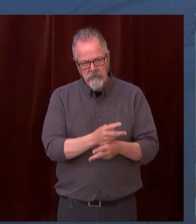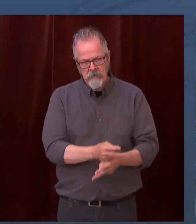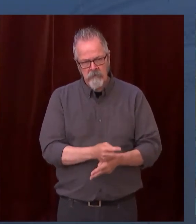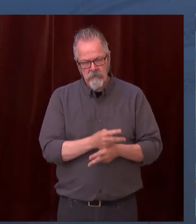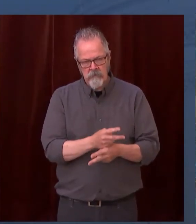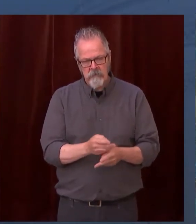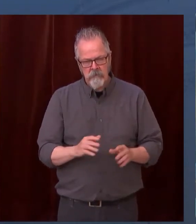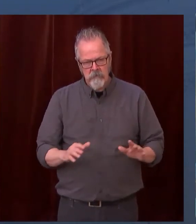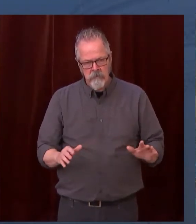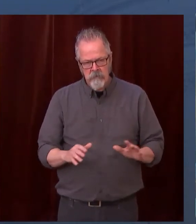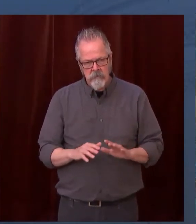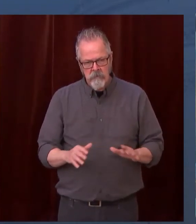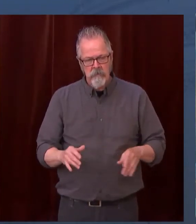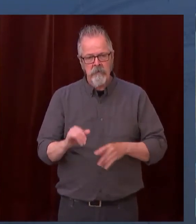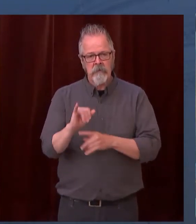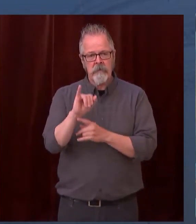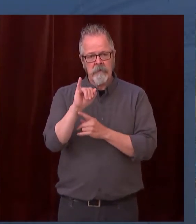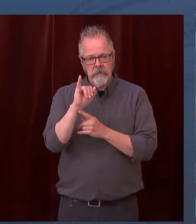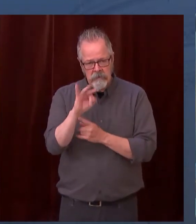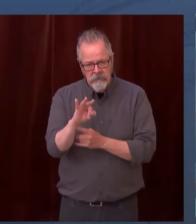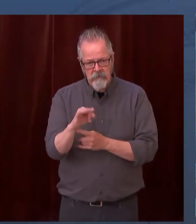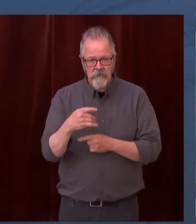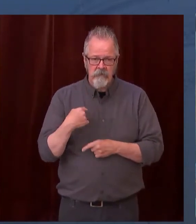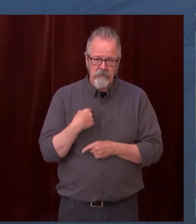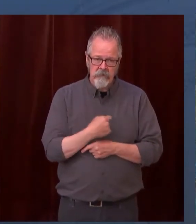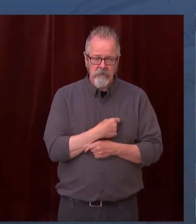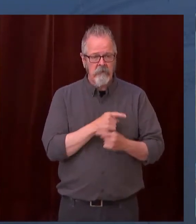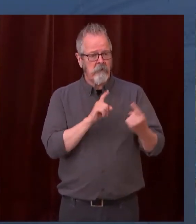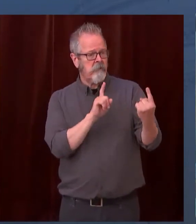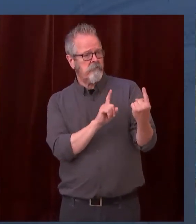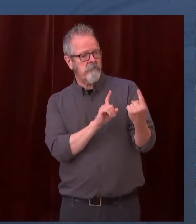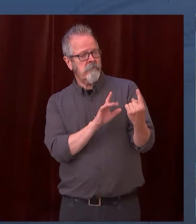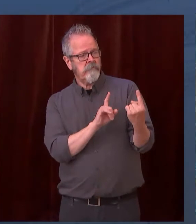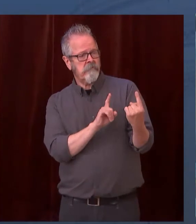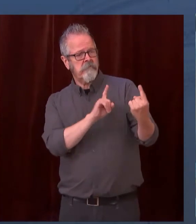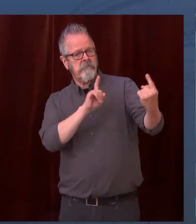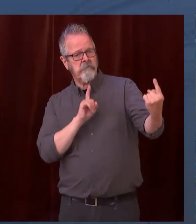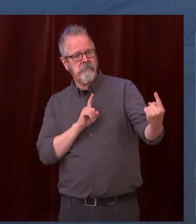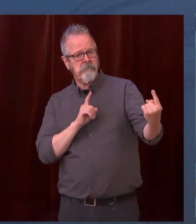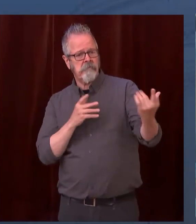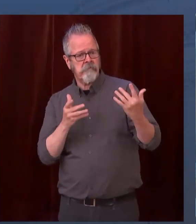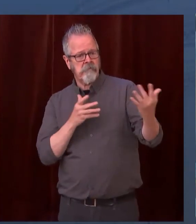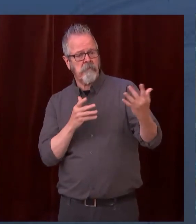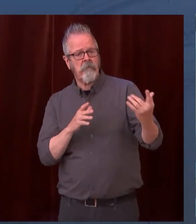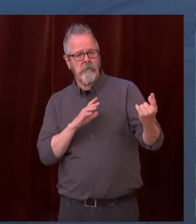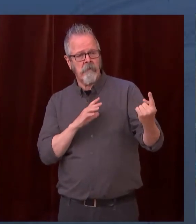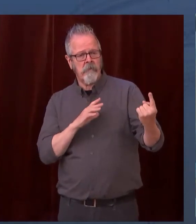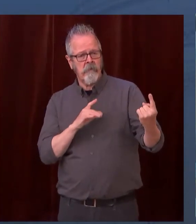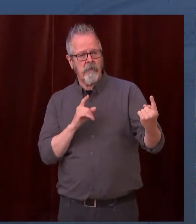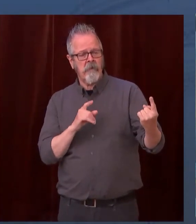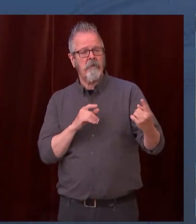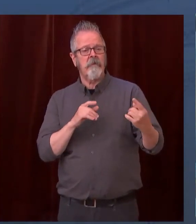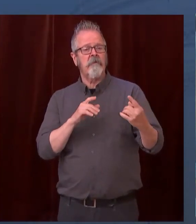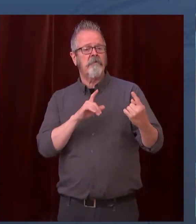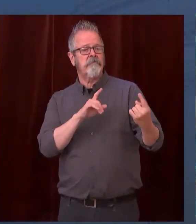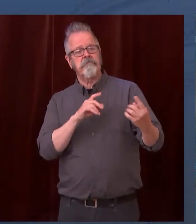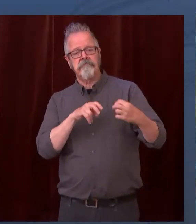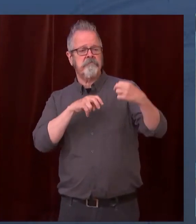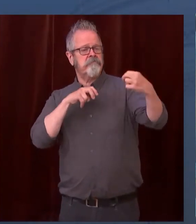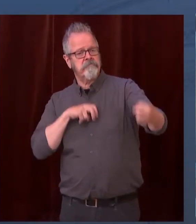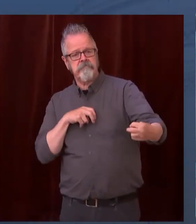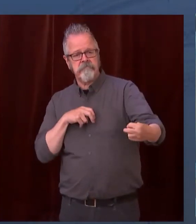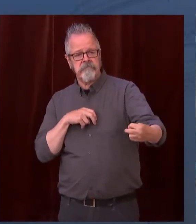our physical distancing, if we implement the safe business practices as described, and if we're wearing our